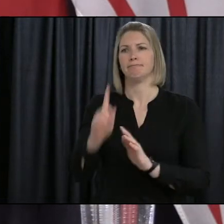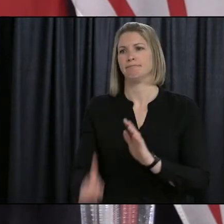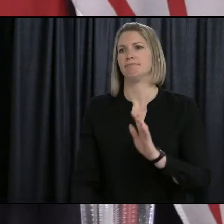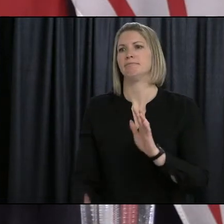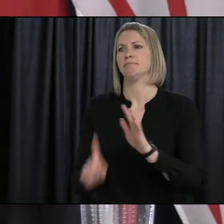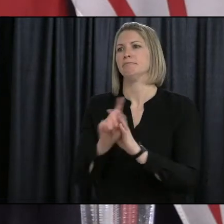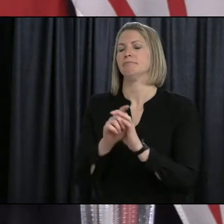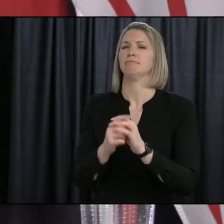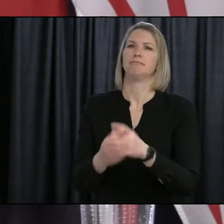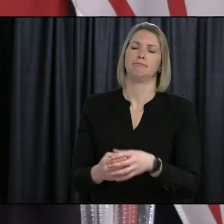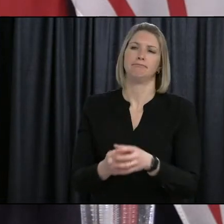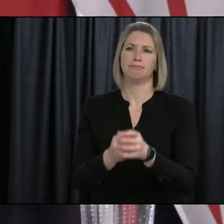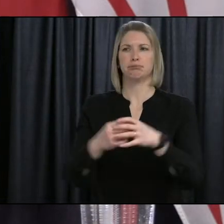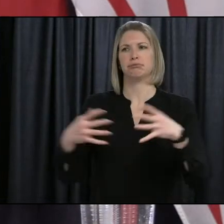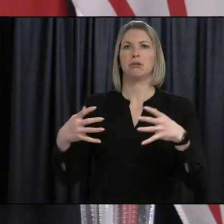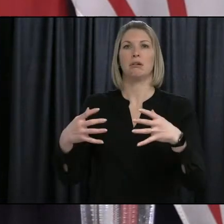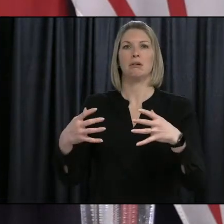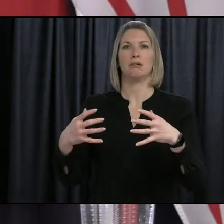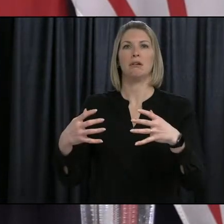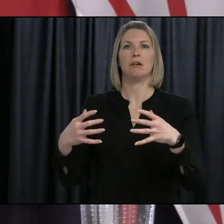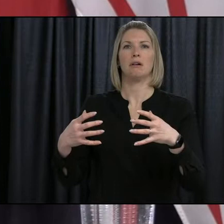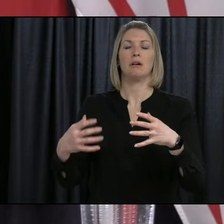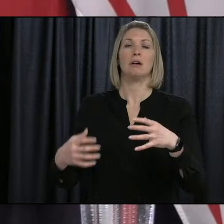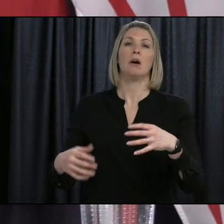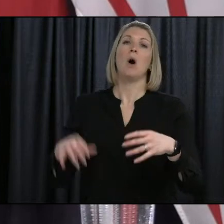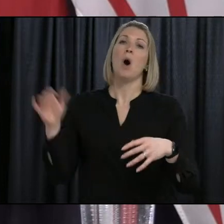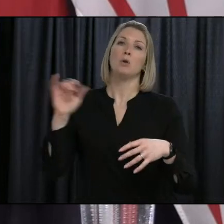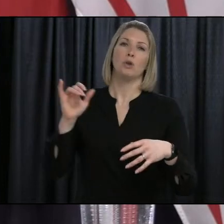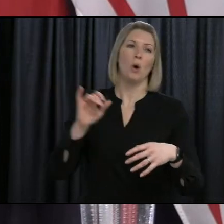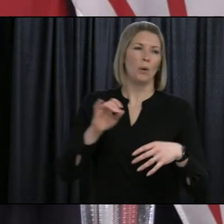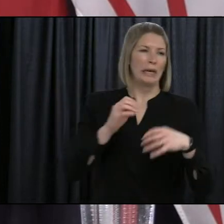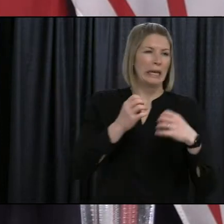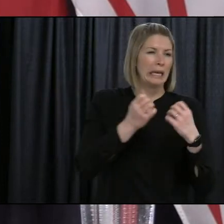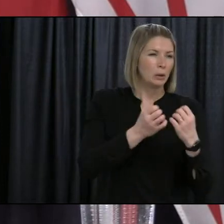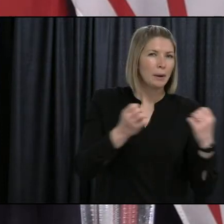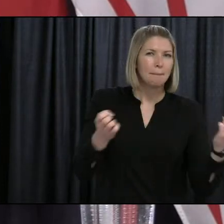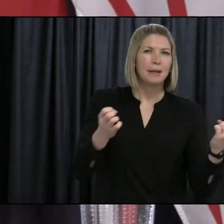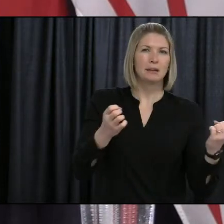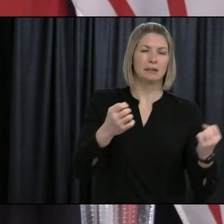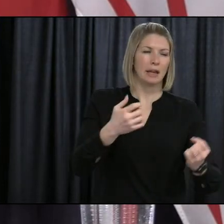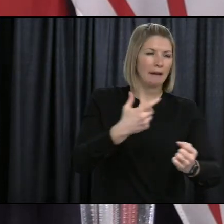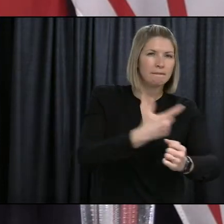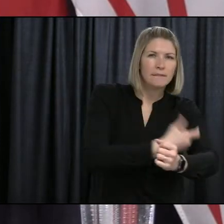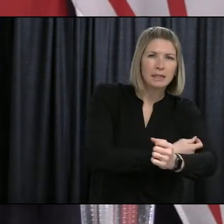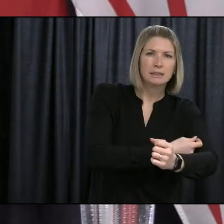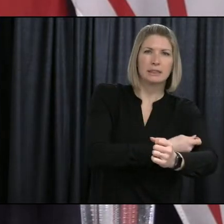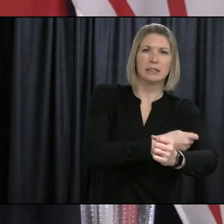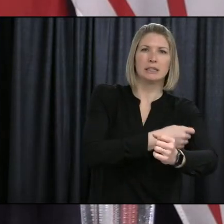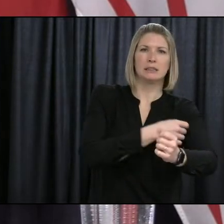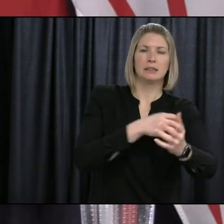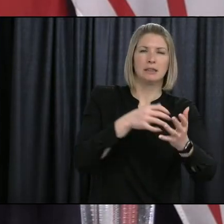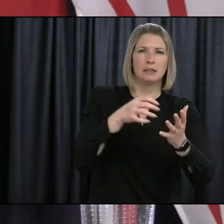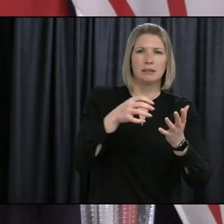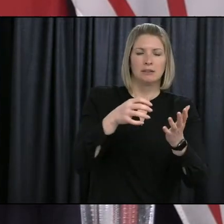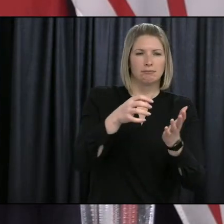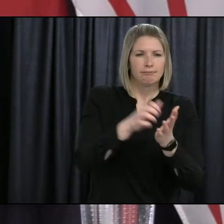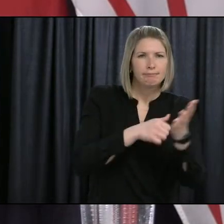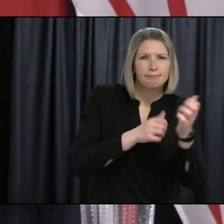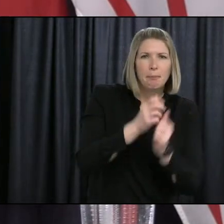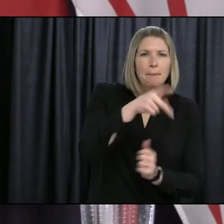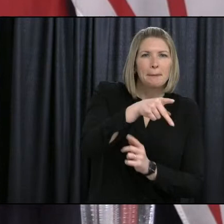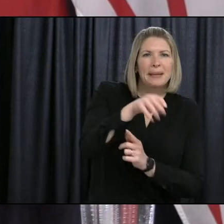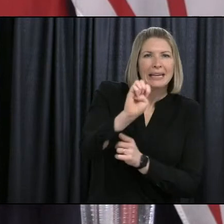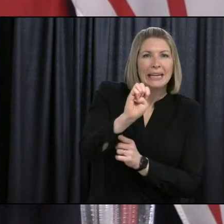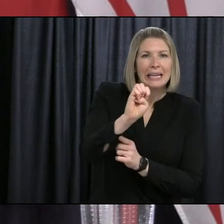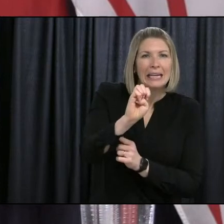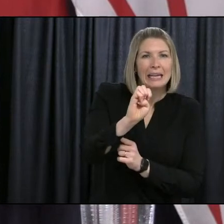important medical supplies like pharmaceuticals and vaccines are not being manufactured in Canada. And he says his